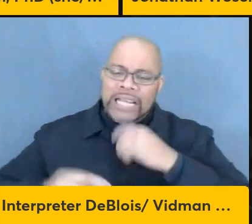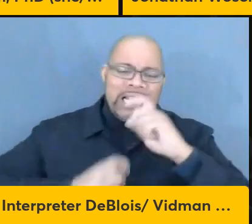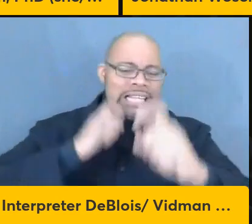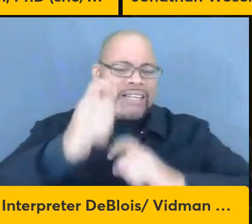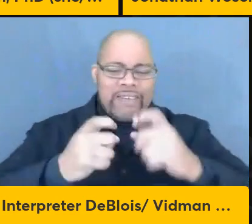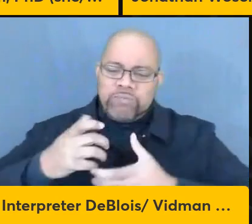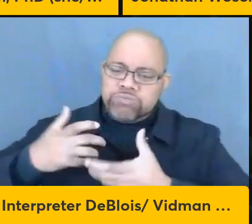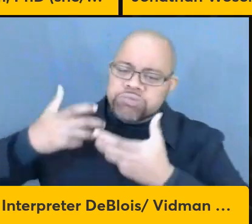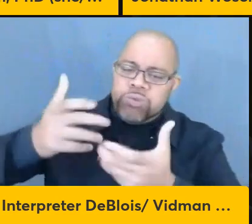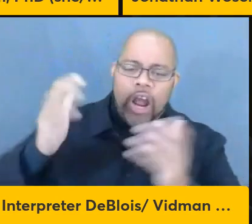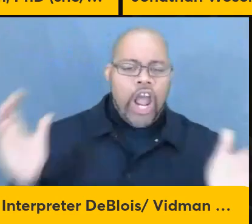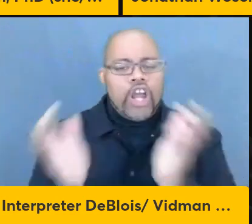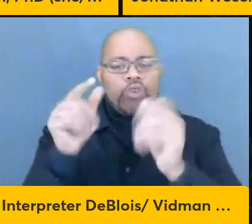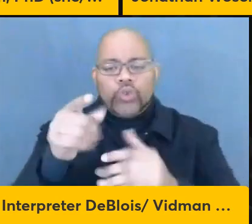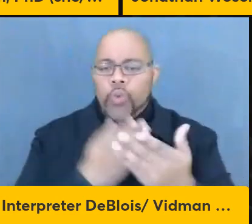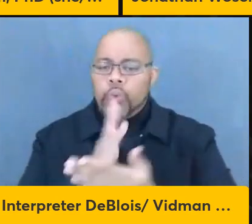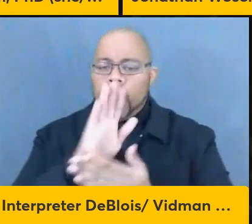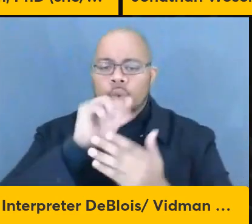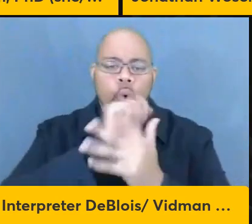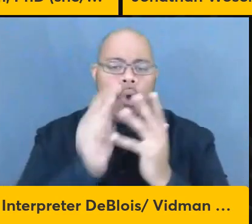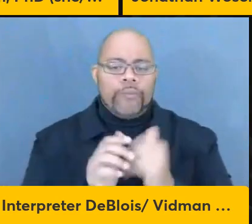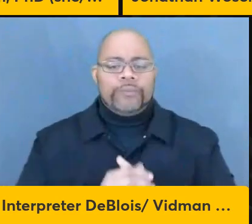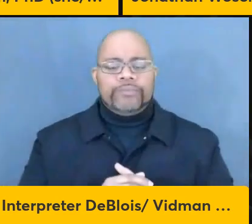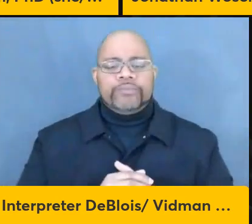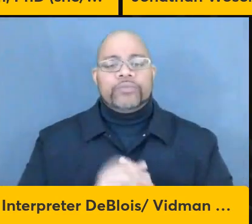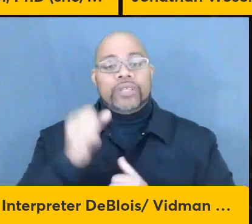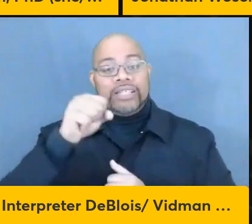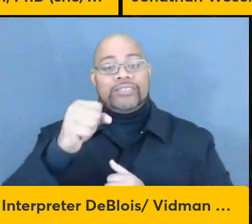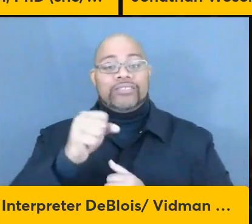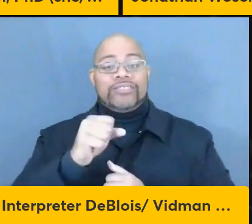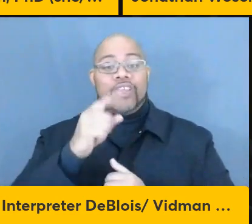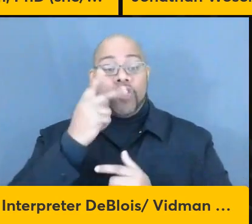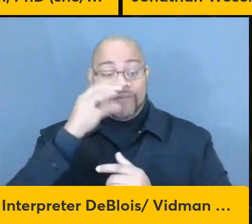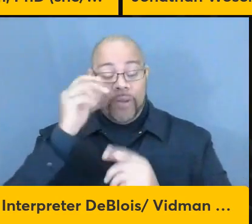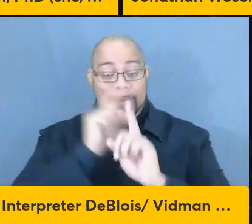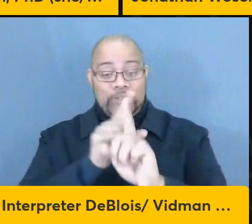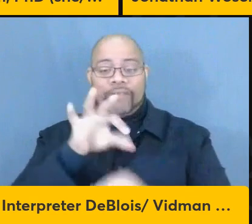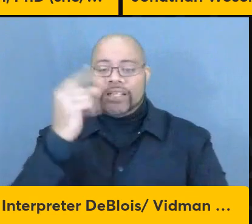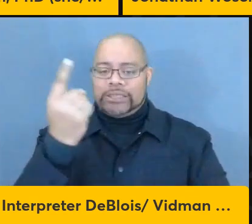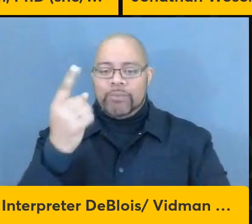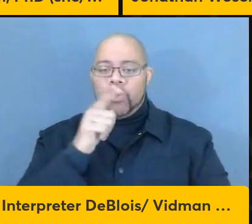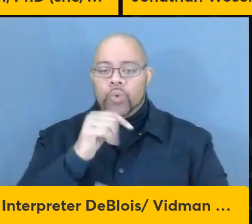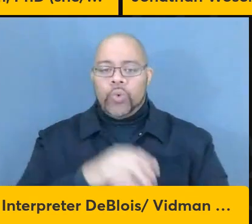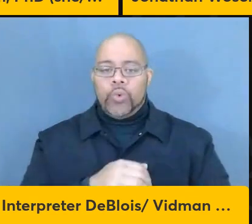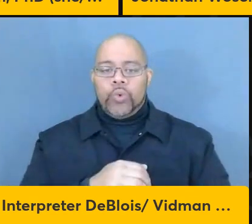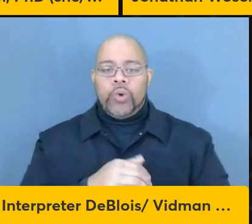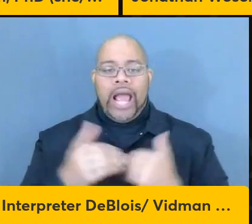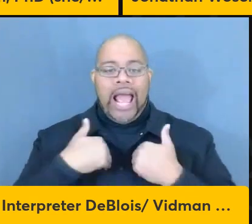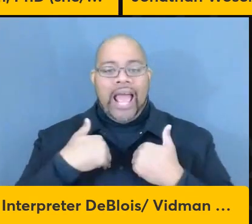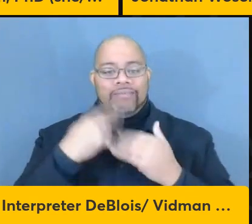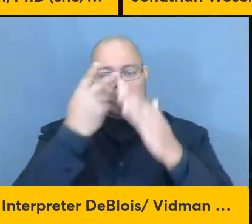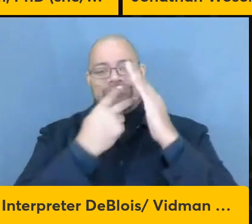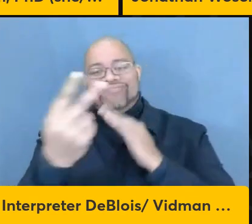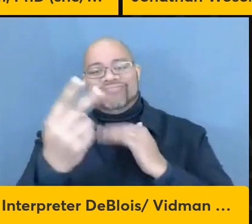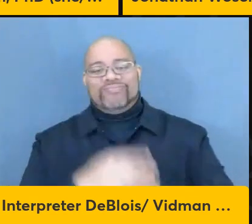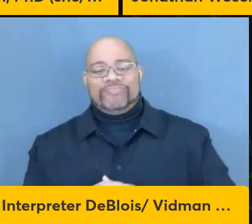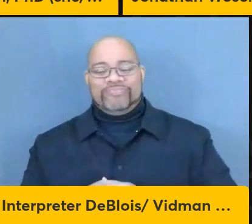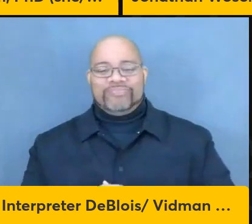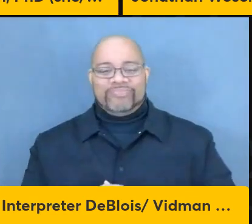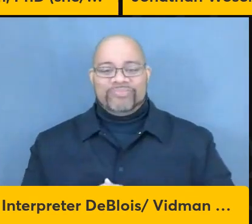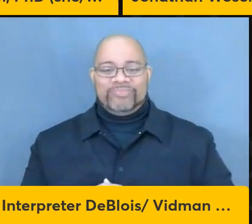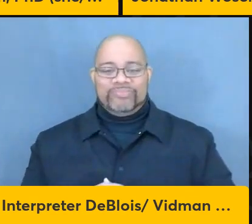you, encouraging you through it all. So yeah, if you're looking for a mentor, find someone who has the sight. Yes.